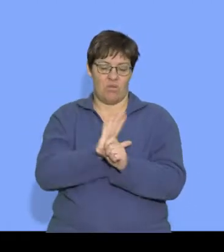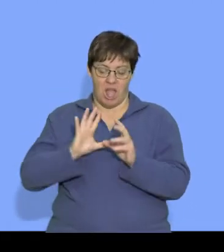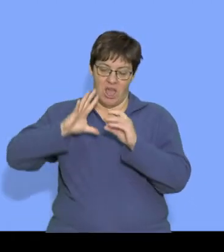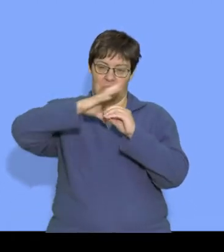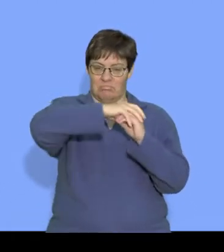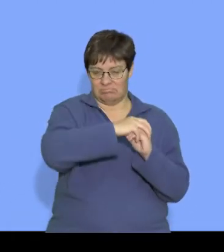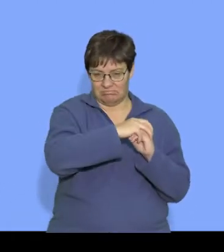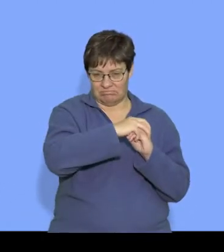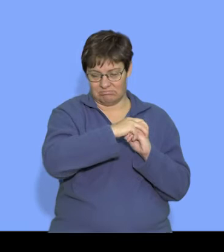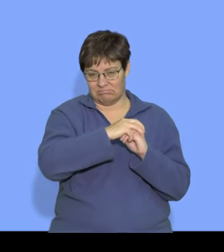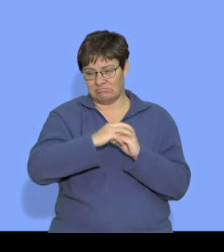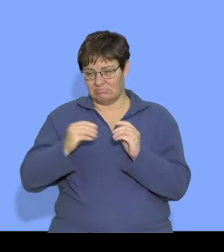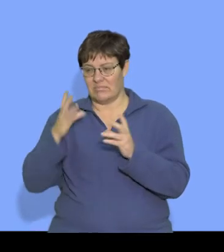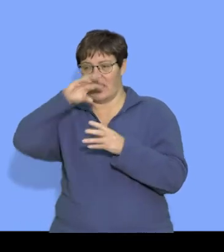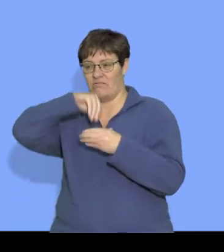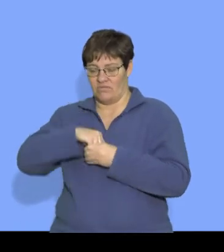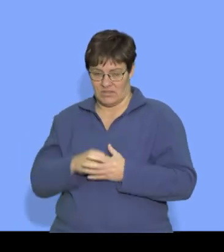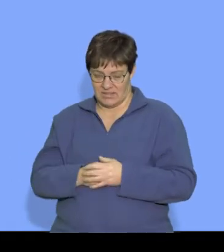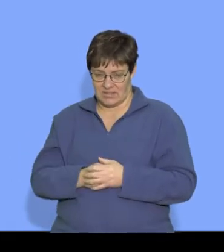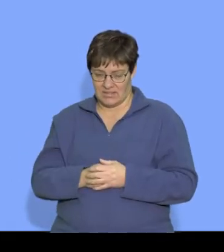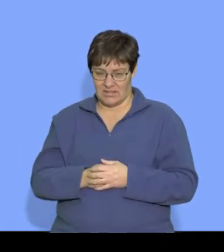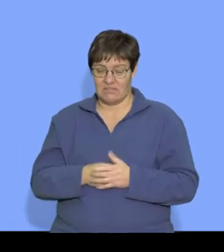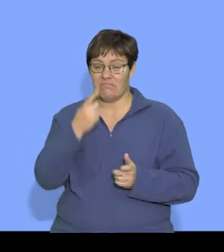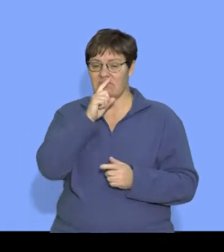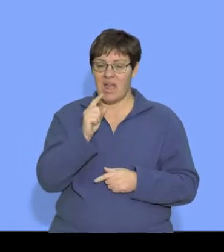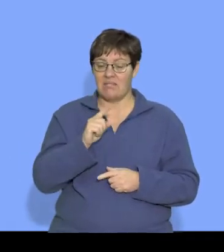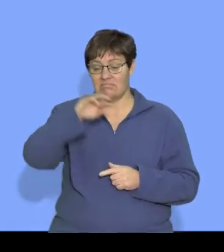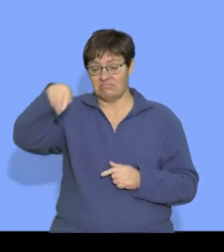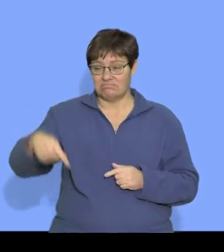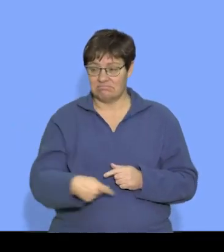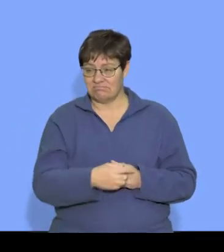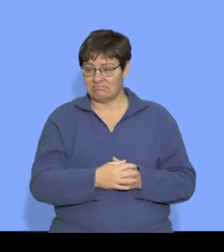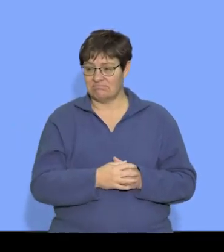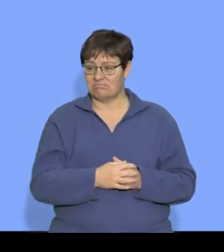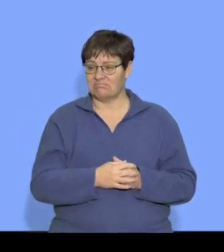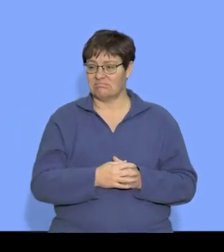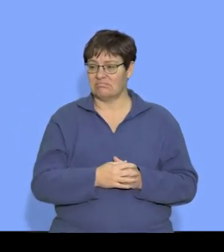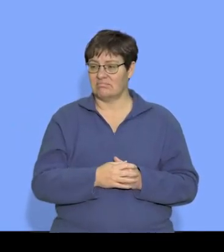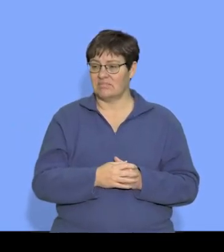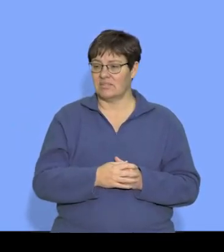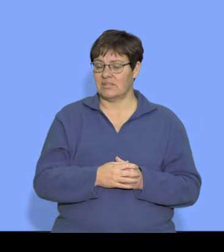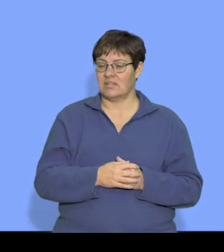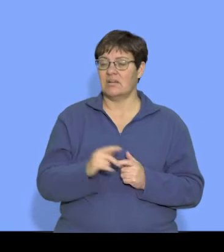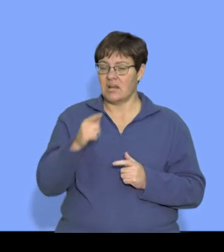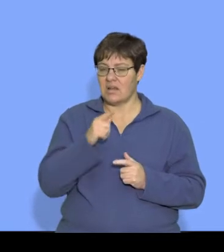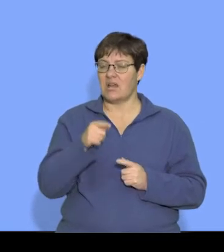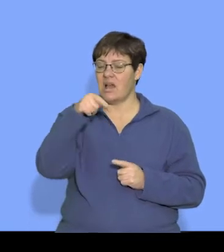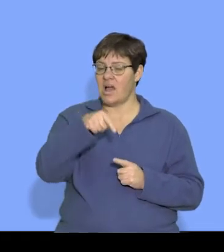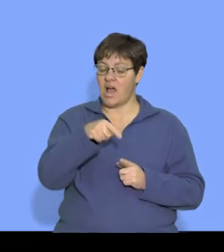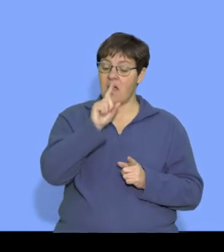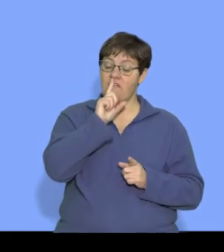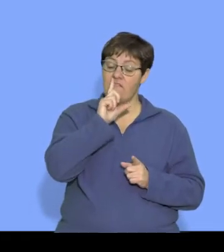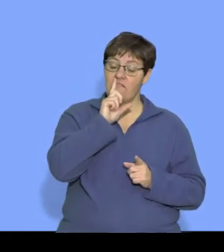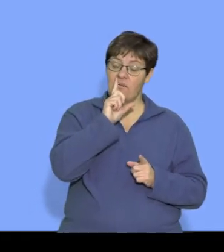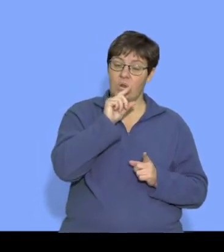ingest an entire organism and consume that to access energy. And we see that there's a constant flow of energy